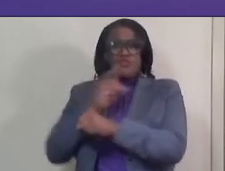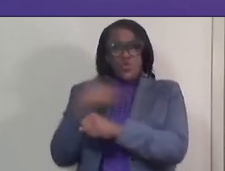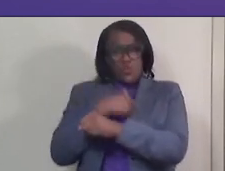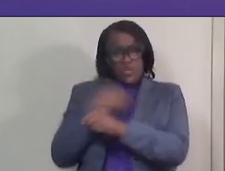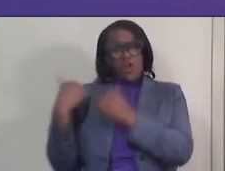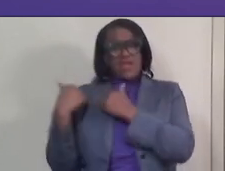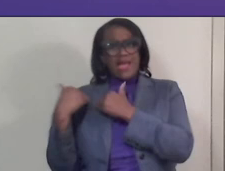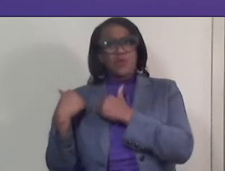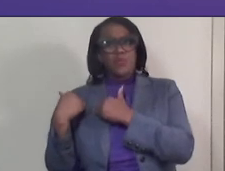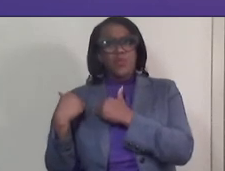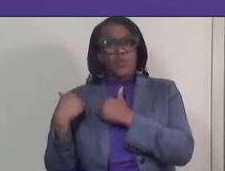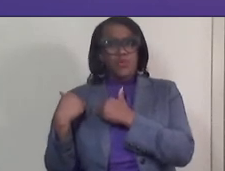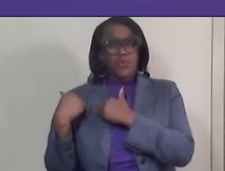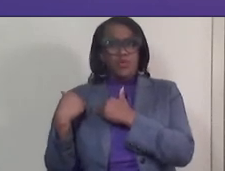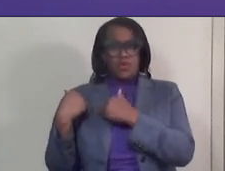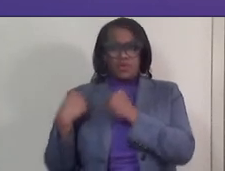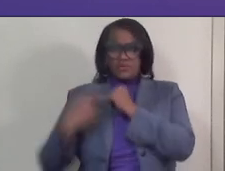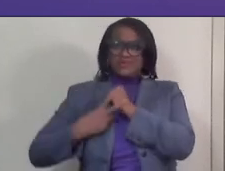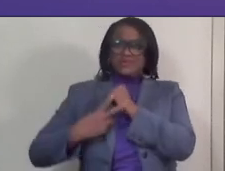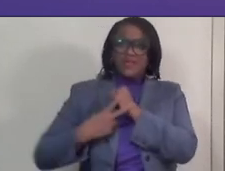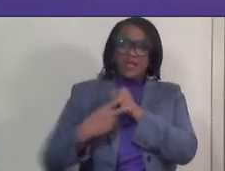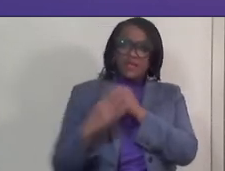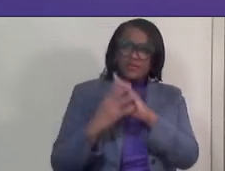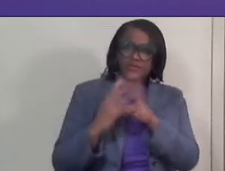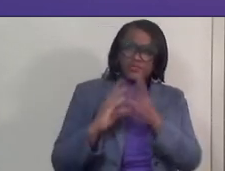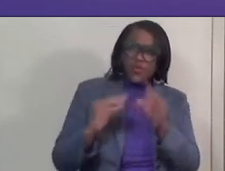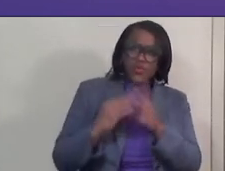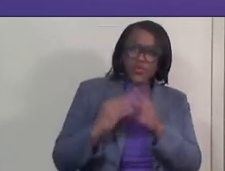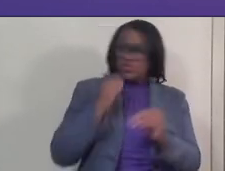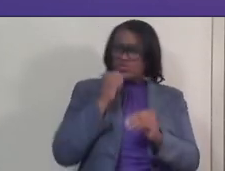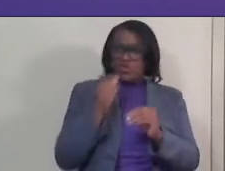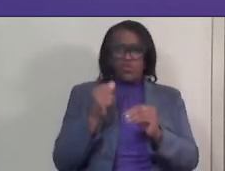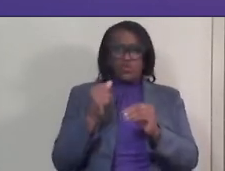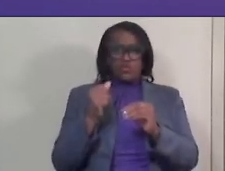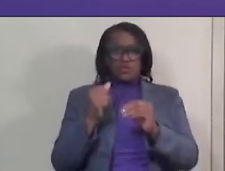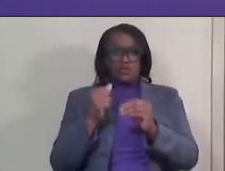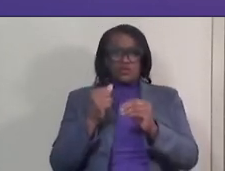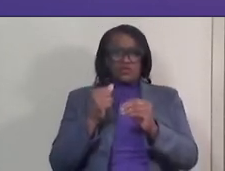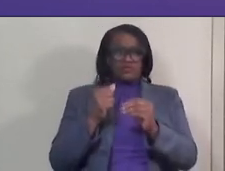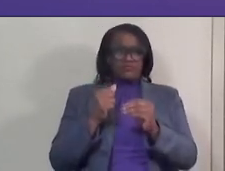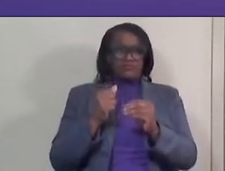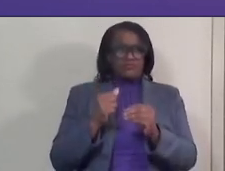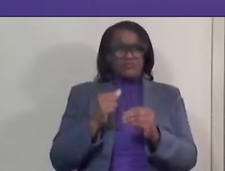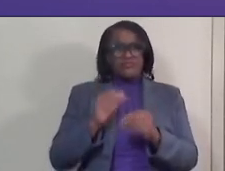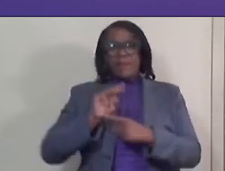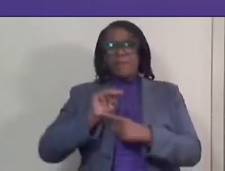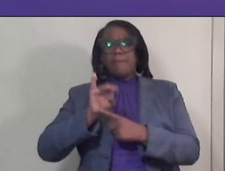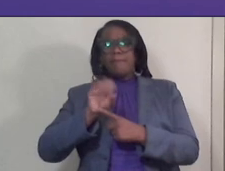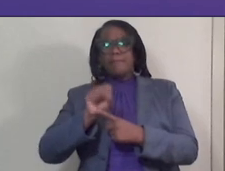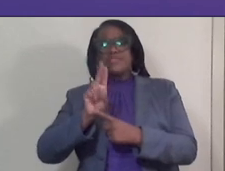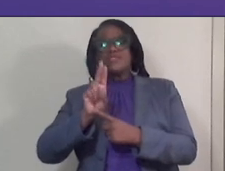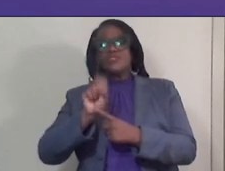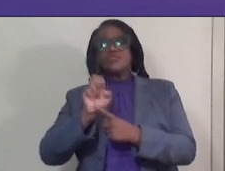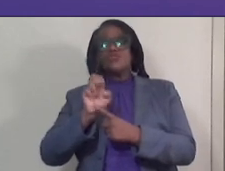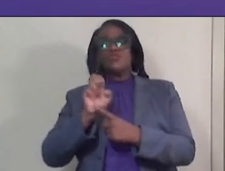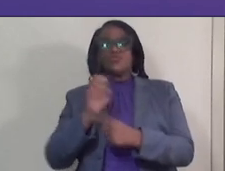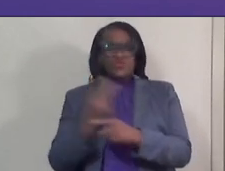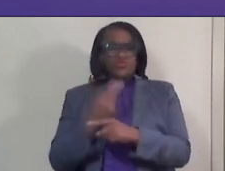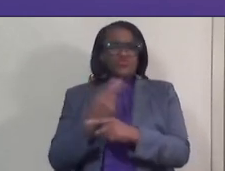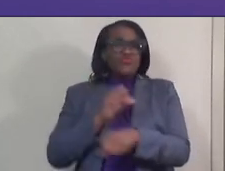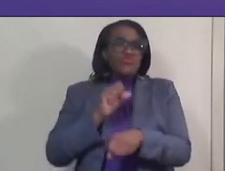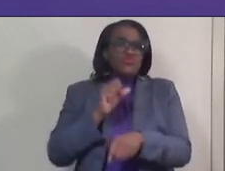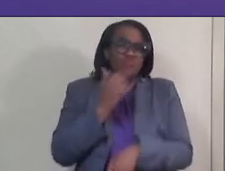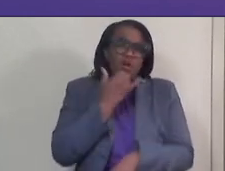that that we've recorded and that they don't get misused. After tonight's workshop, I'll be sharing